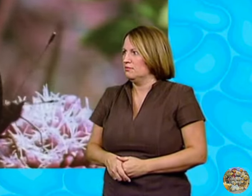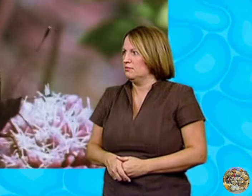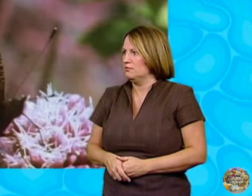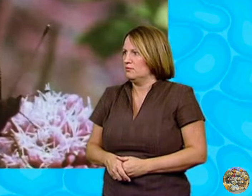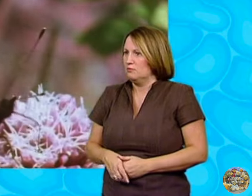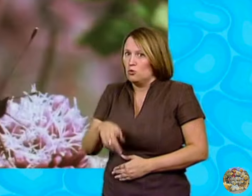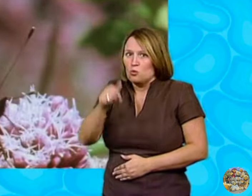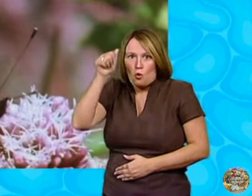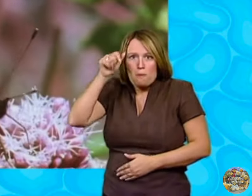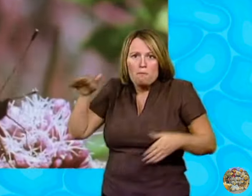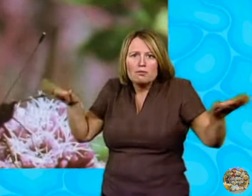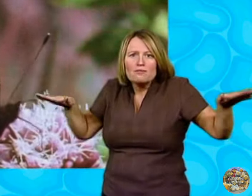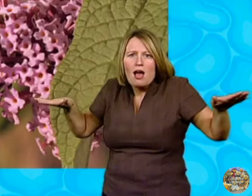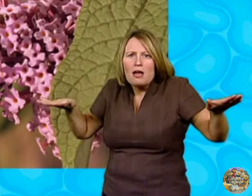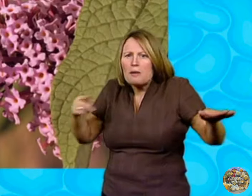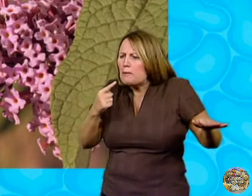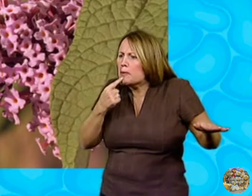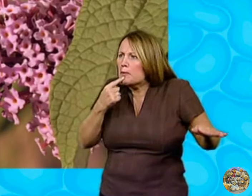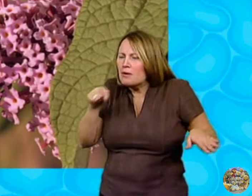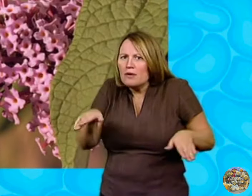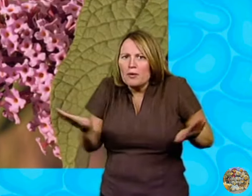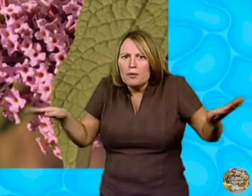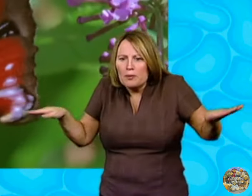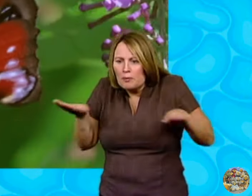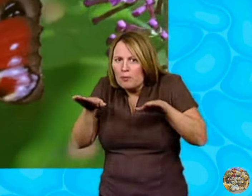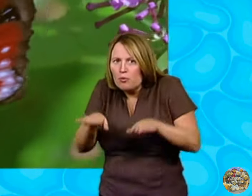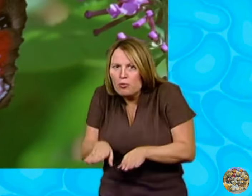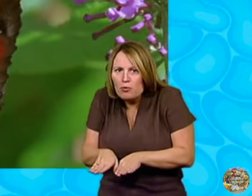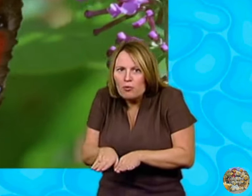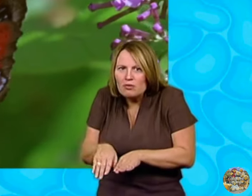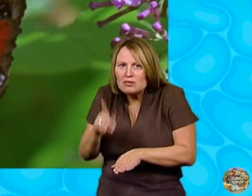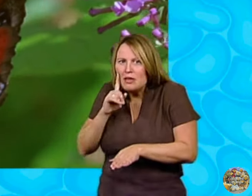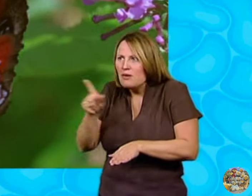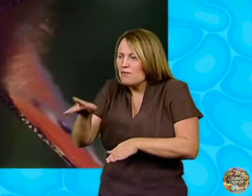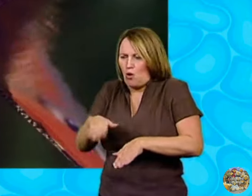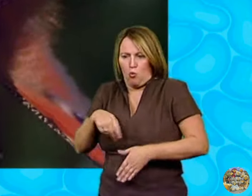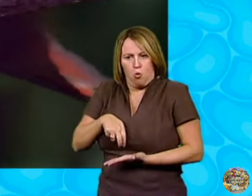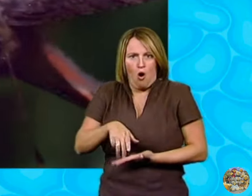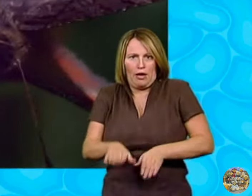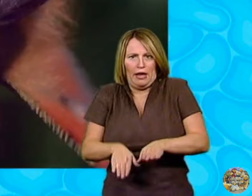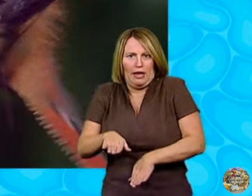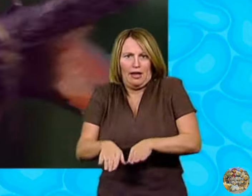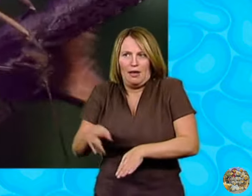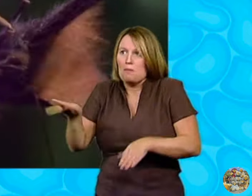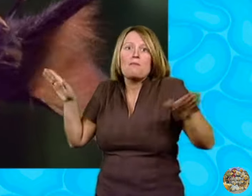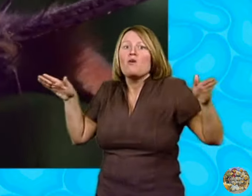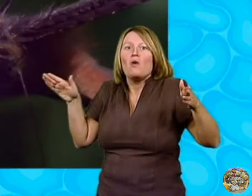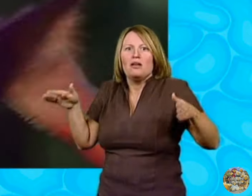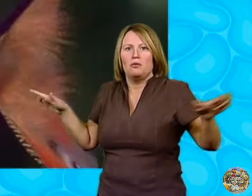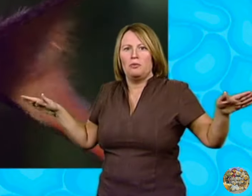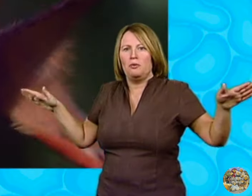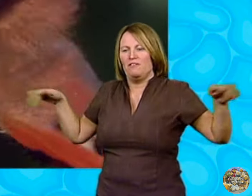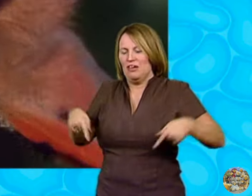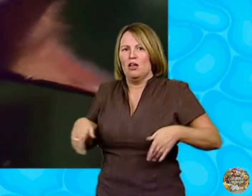Did you know that butterflies have taste buds in their feet? We use our feet for walking, whereas butterflies use the bottom of their feet